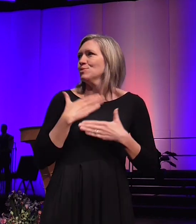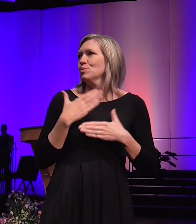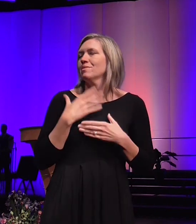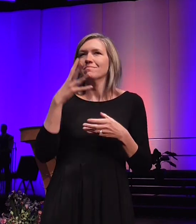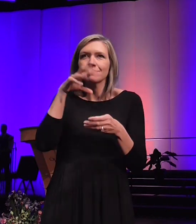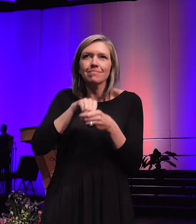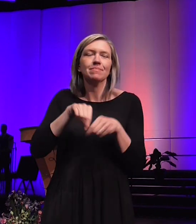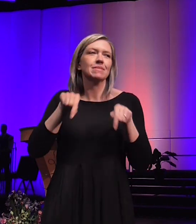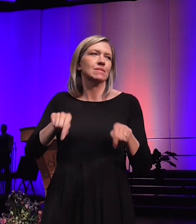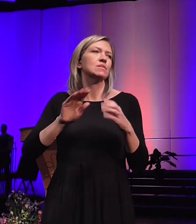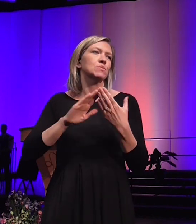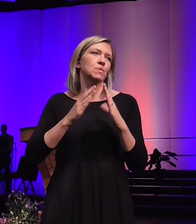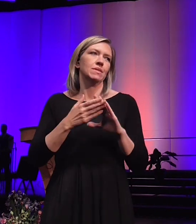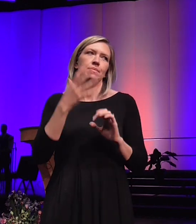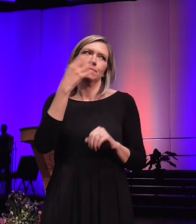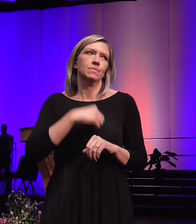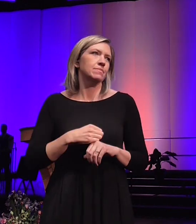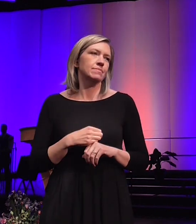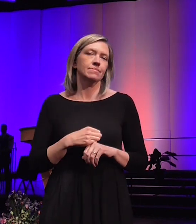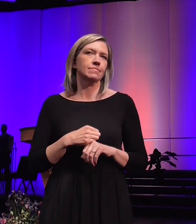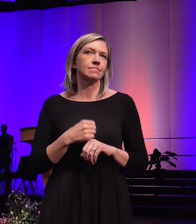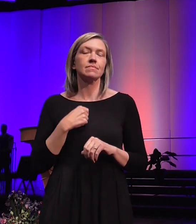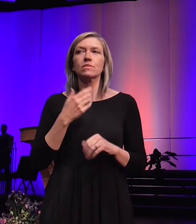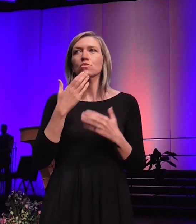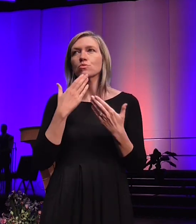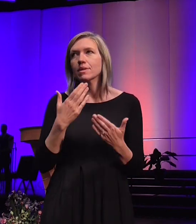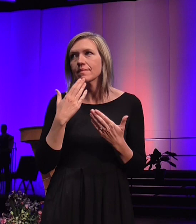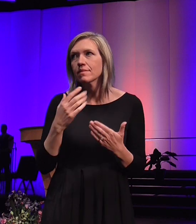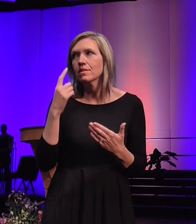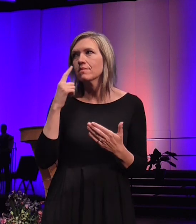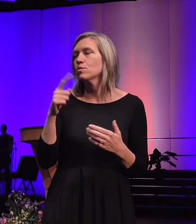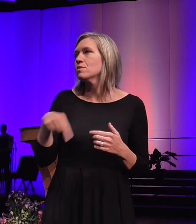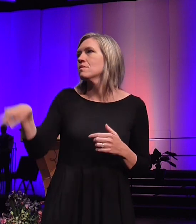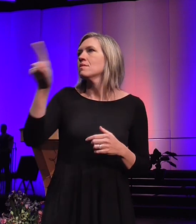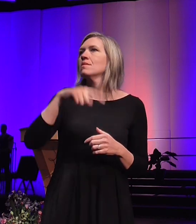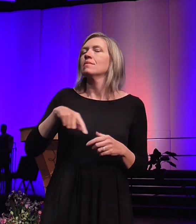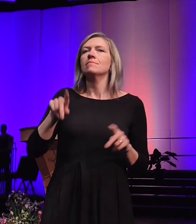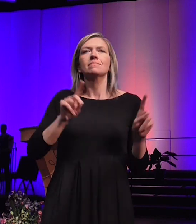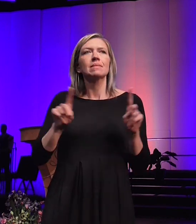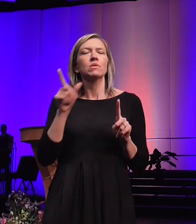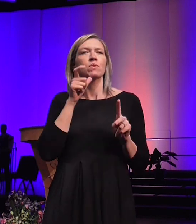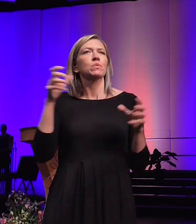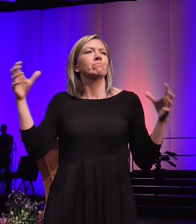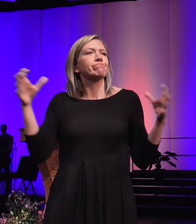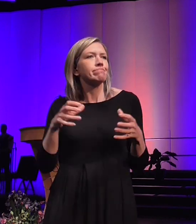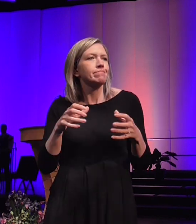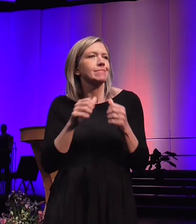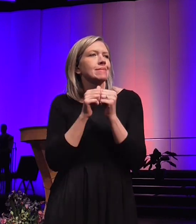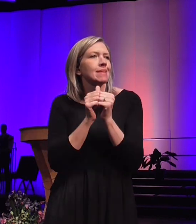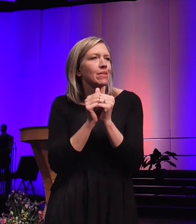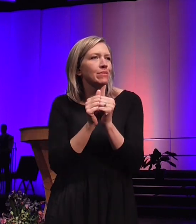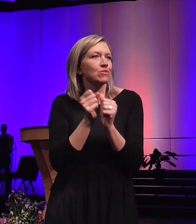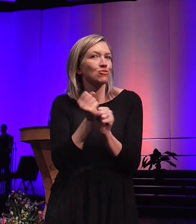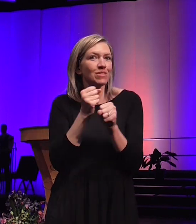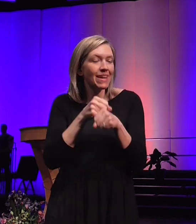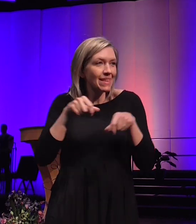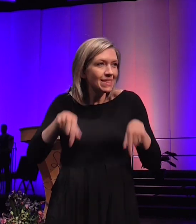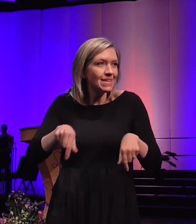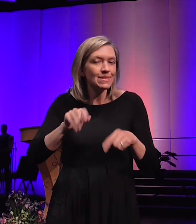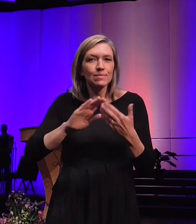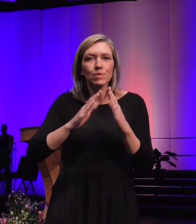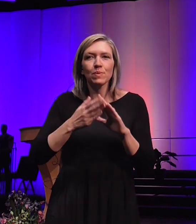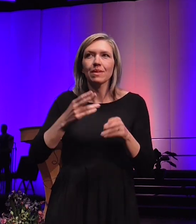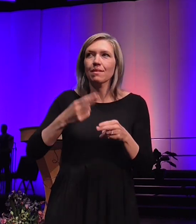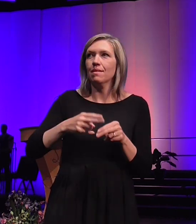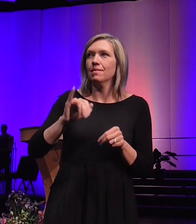community. I am so grateful for all of those who come together to create this amazing community called